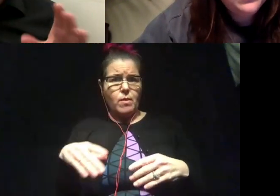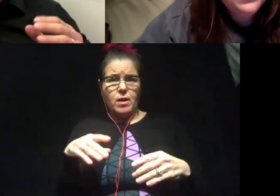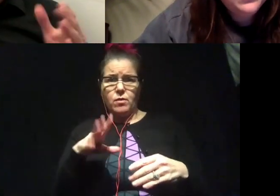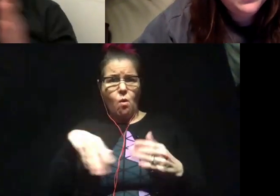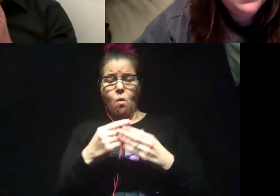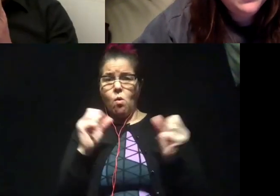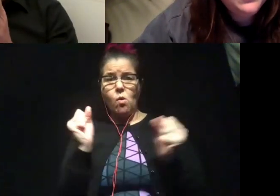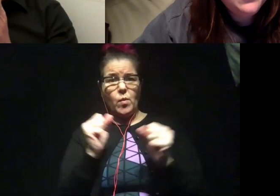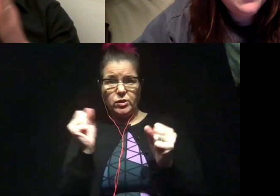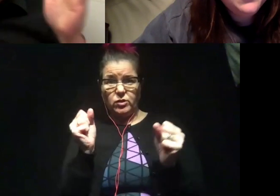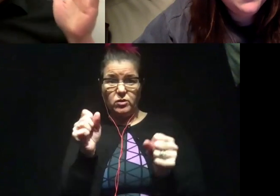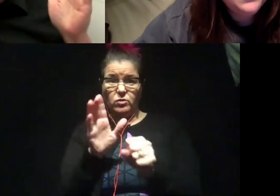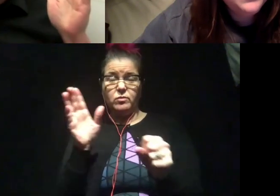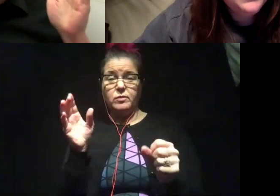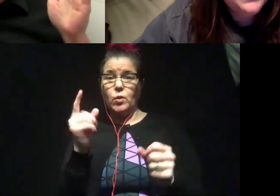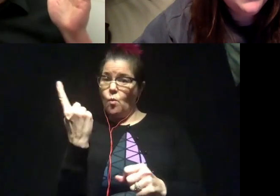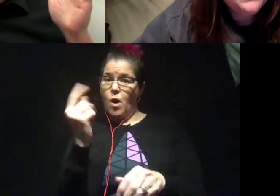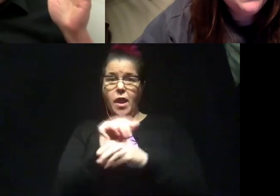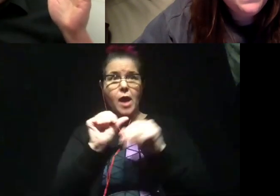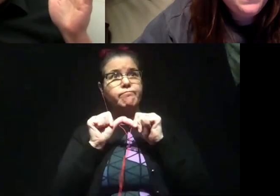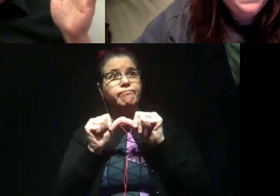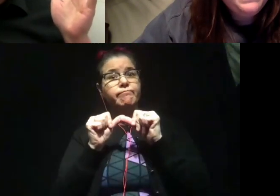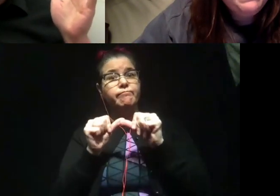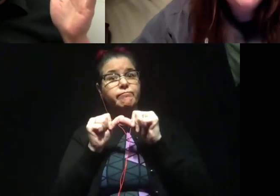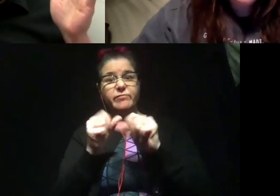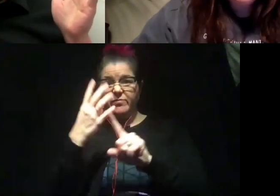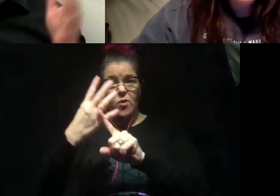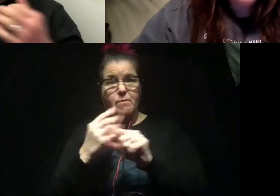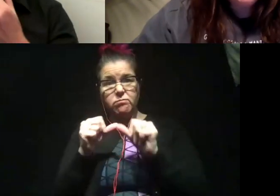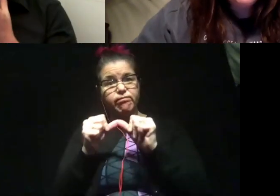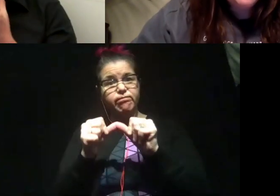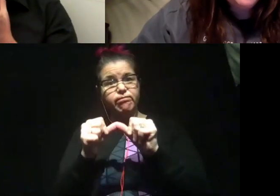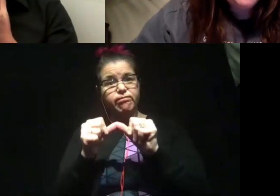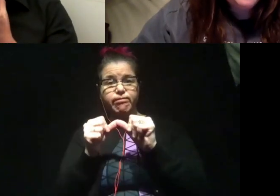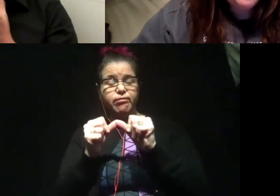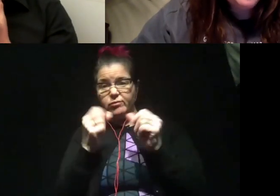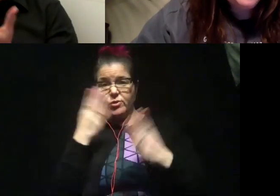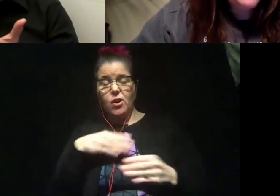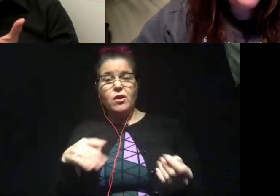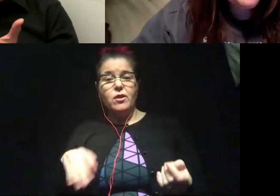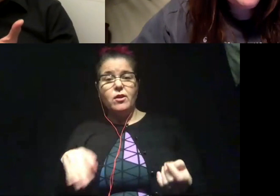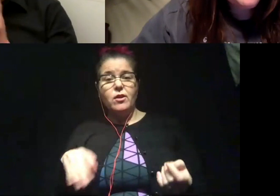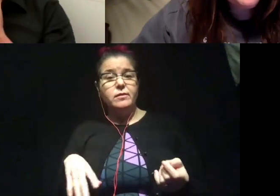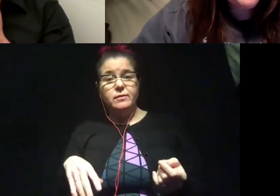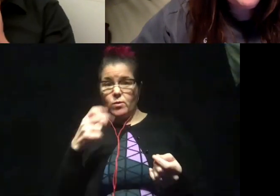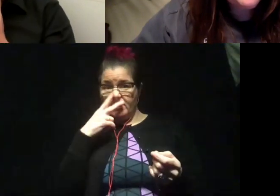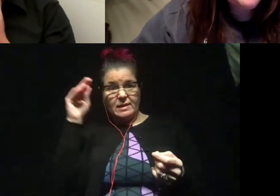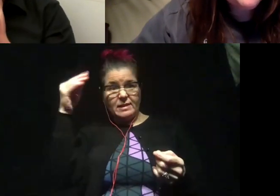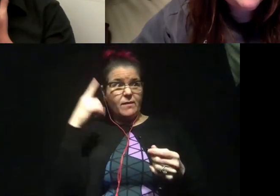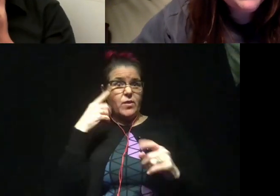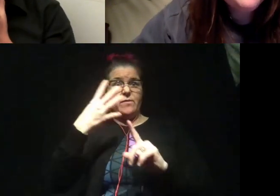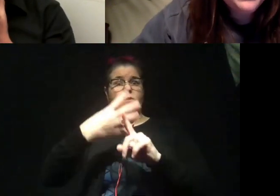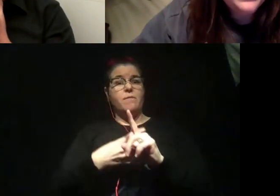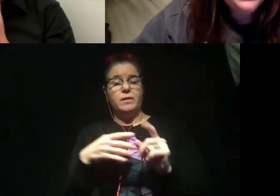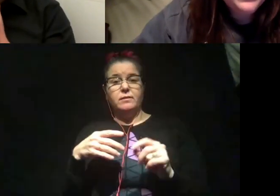long. So it's like a one night that lasts for 4 months, and they won't see the sun for that long,